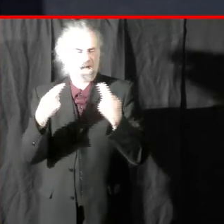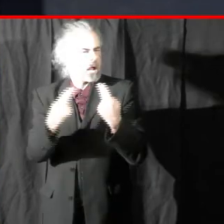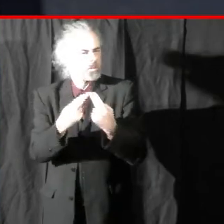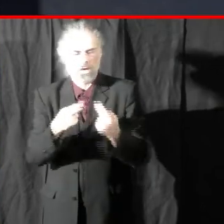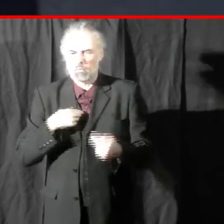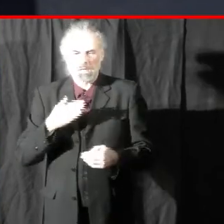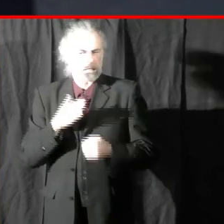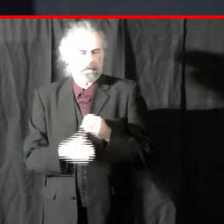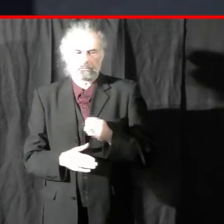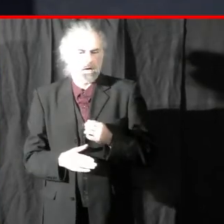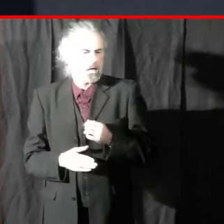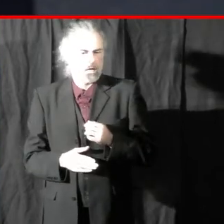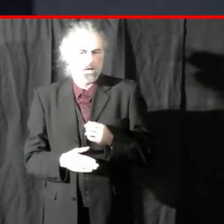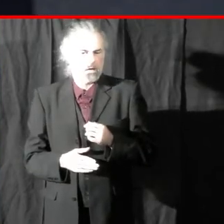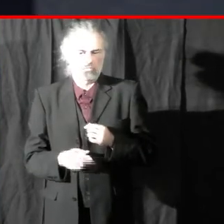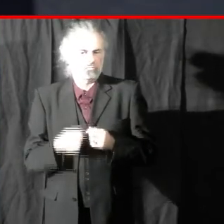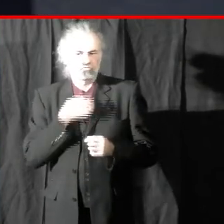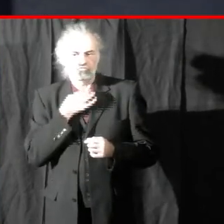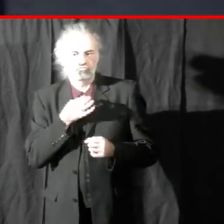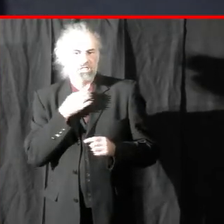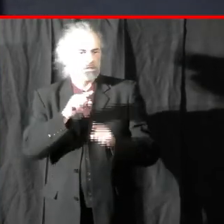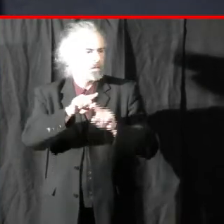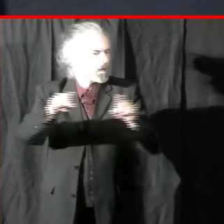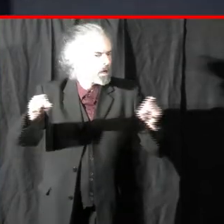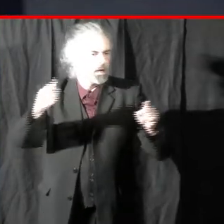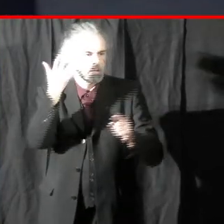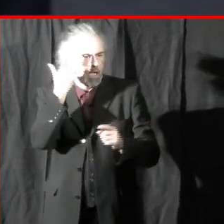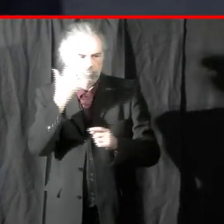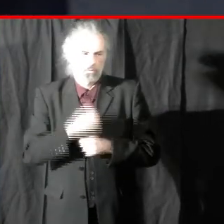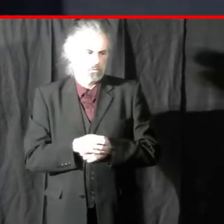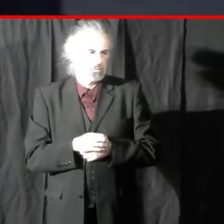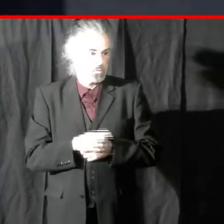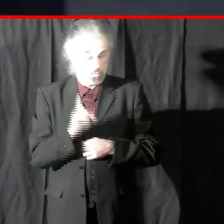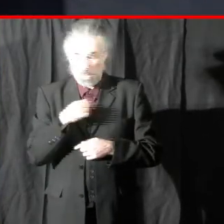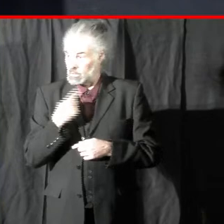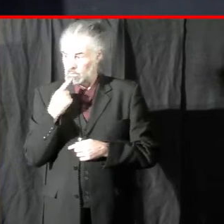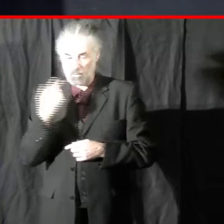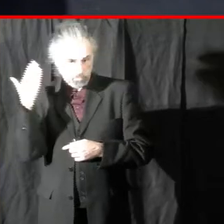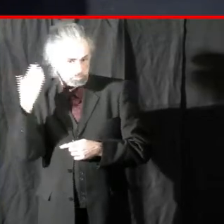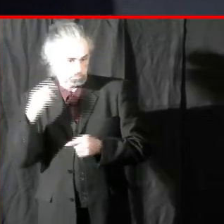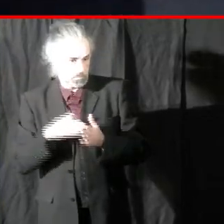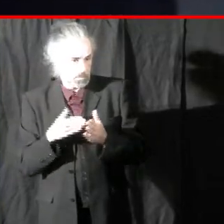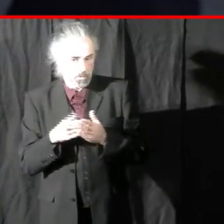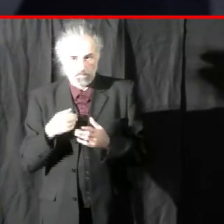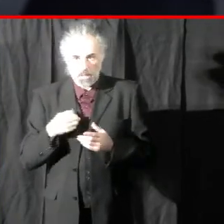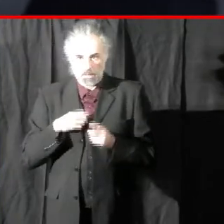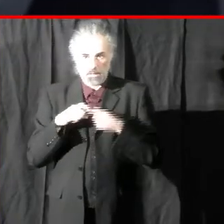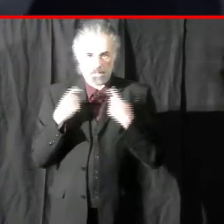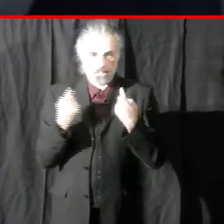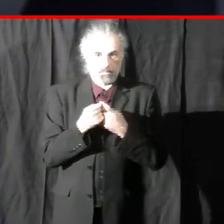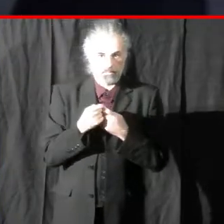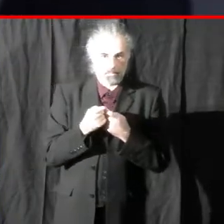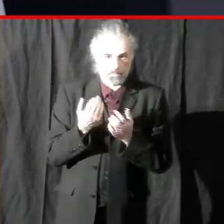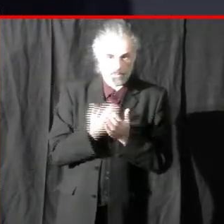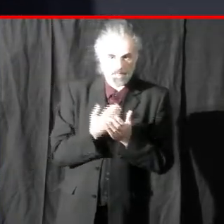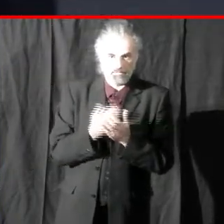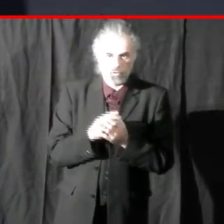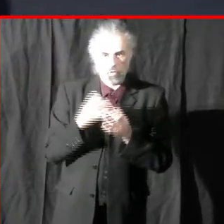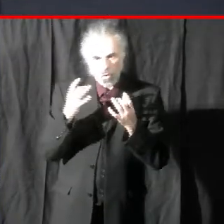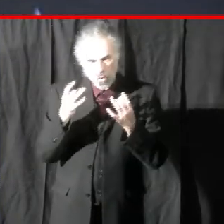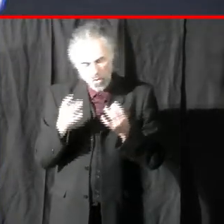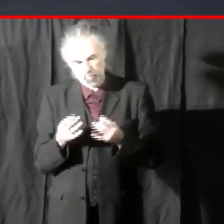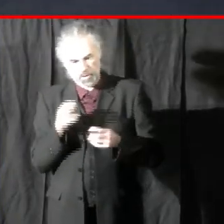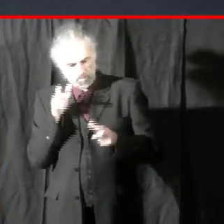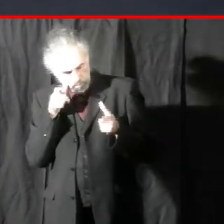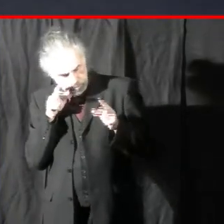try to put you in danger. So what I can tell you now, my safety team have already been onto it.